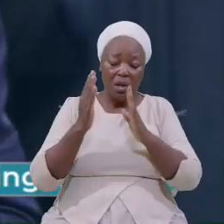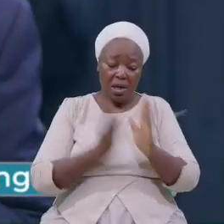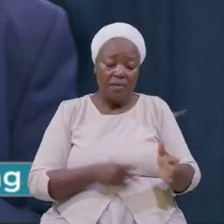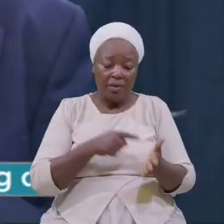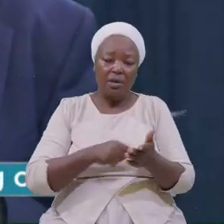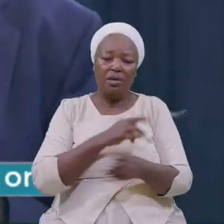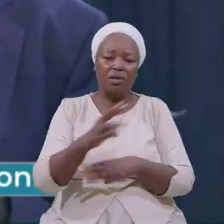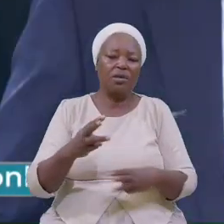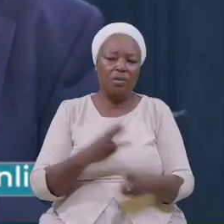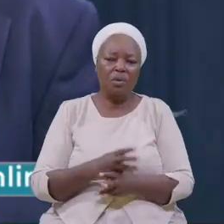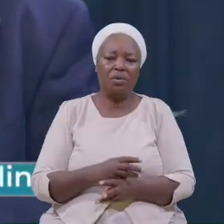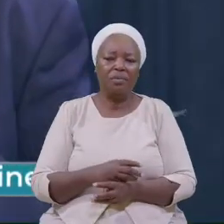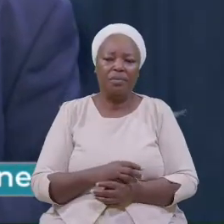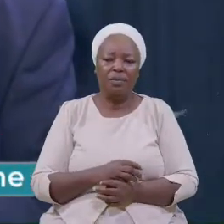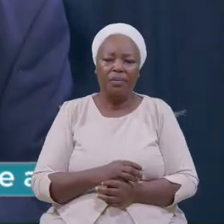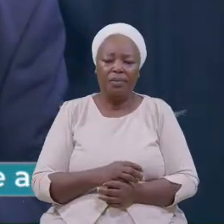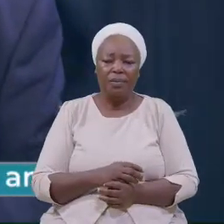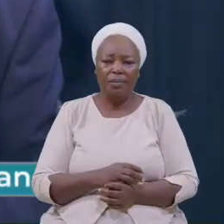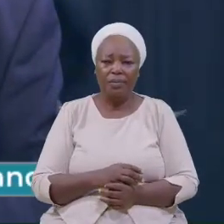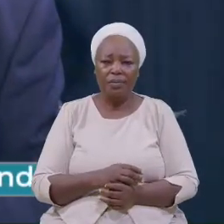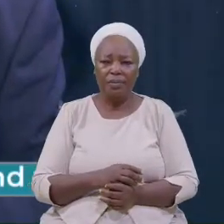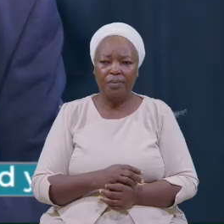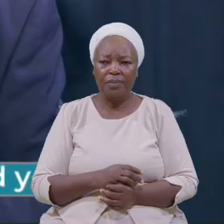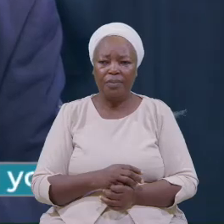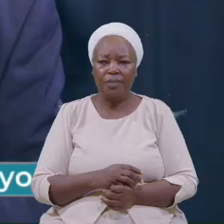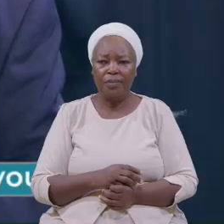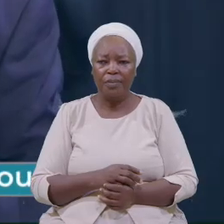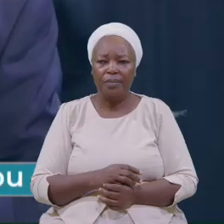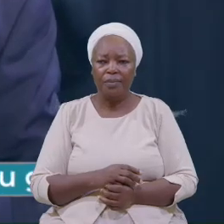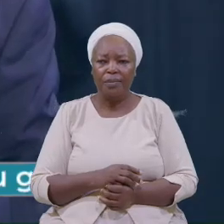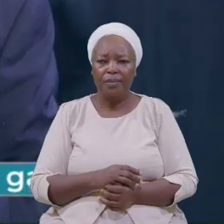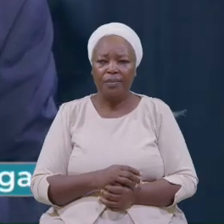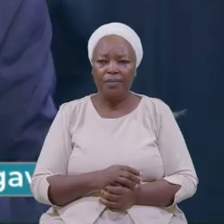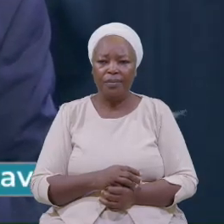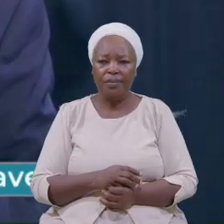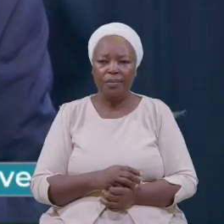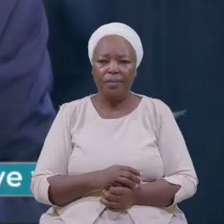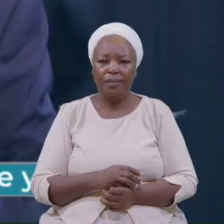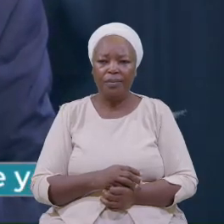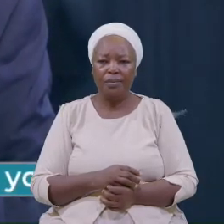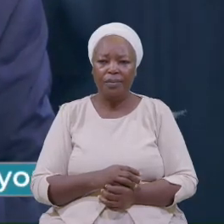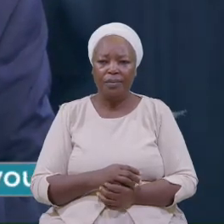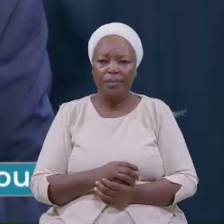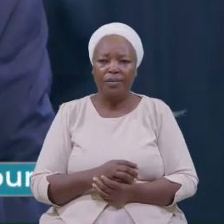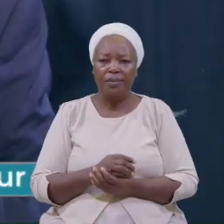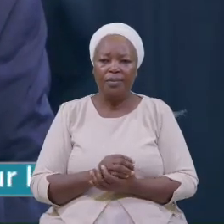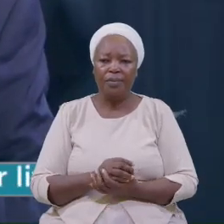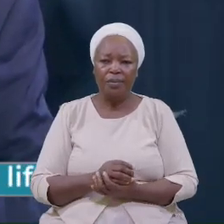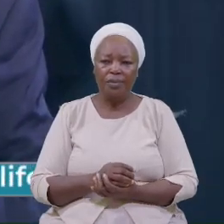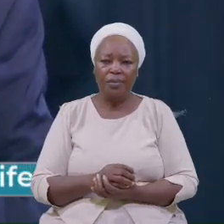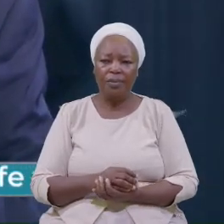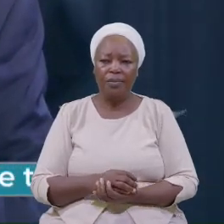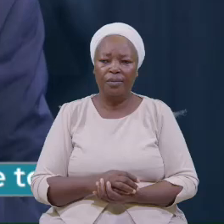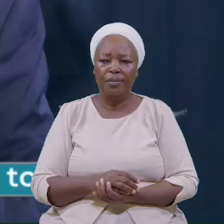sasunu mewe da bi unyanwe weni na shasie e ya shasie wodi ko wani mu se ne be ya ubetime jina tenten so